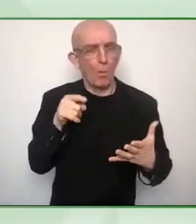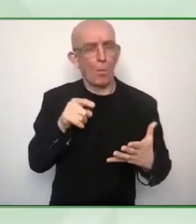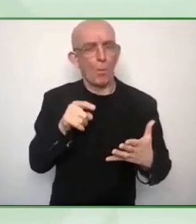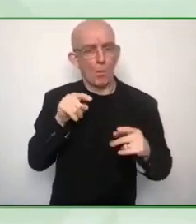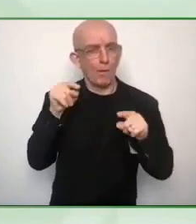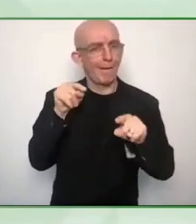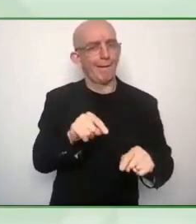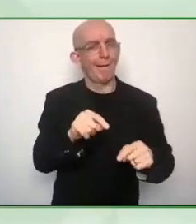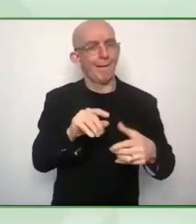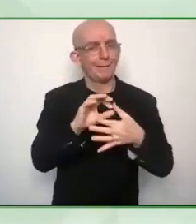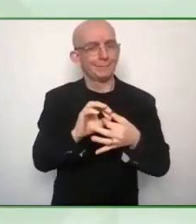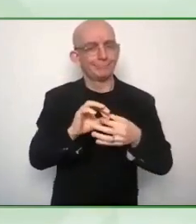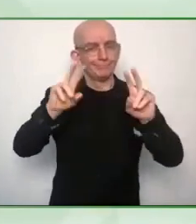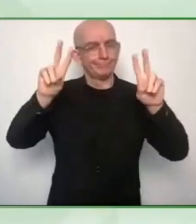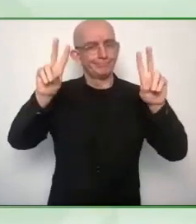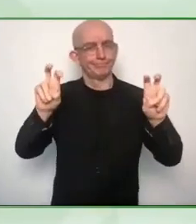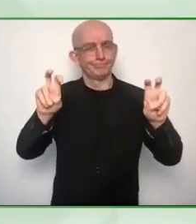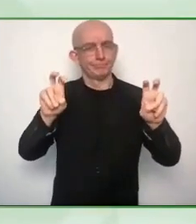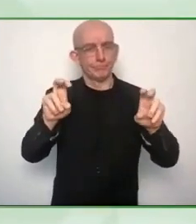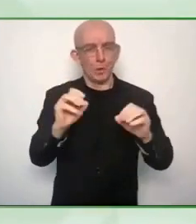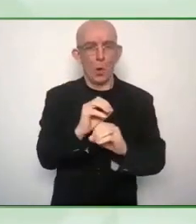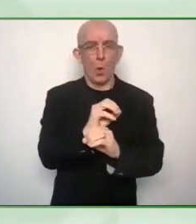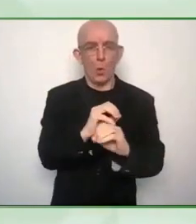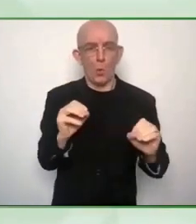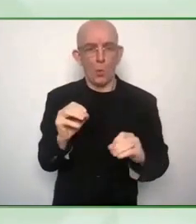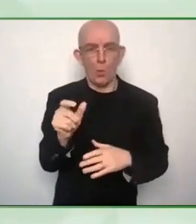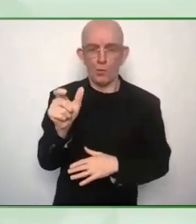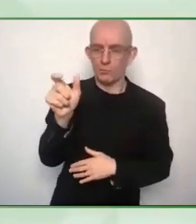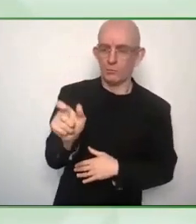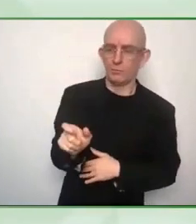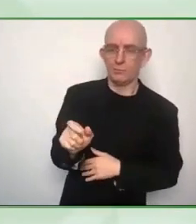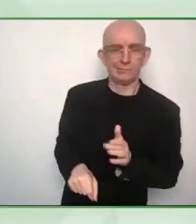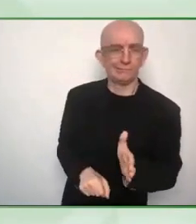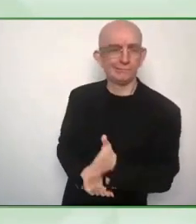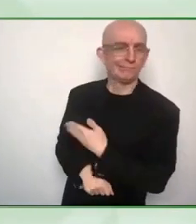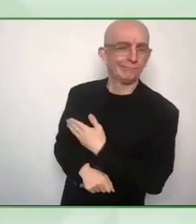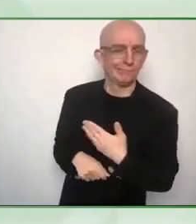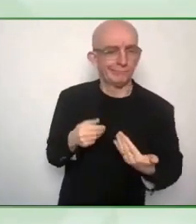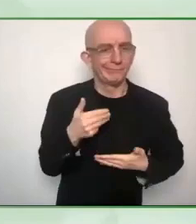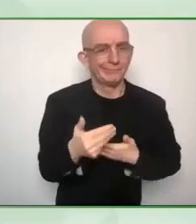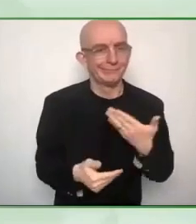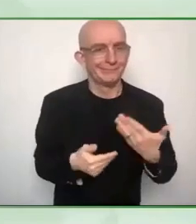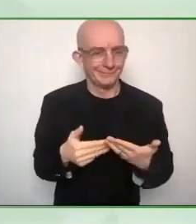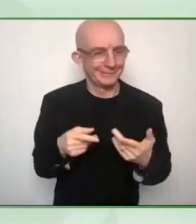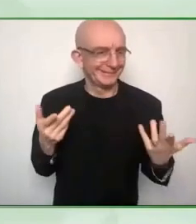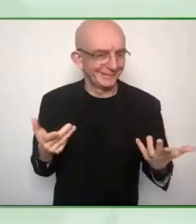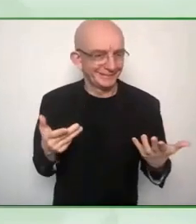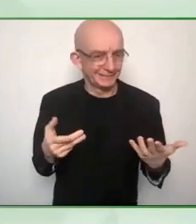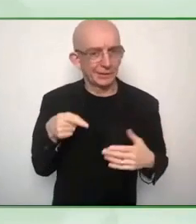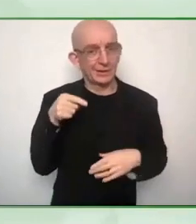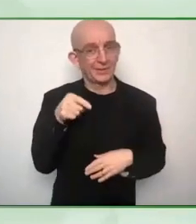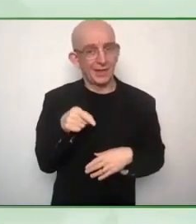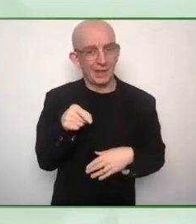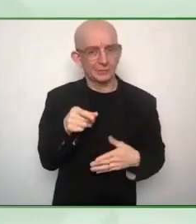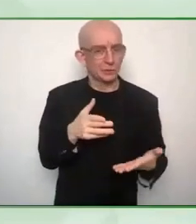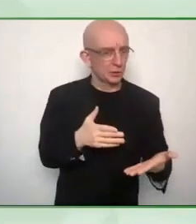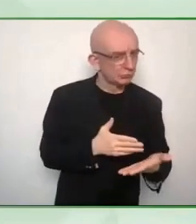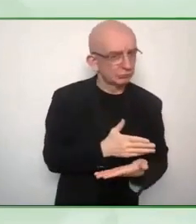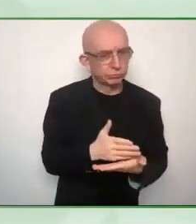work throughout this process. Yeah. Well, thank you, Jaime. Why are these commitments so important?